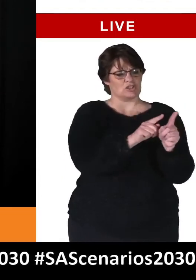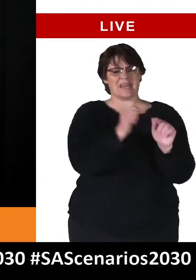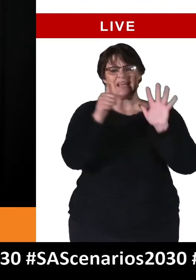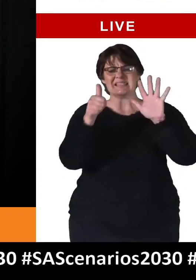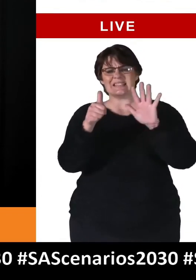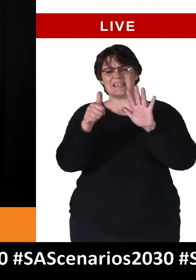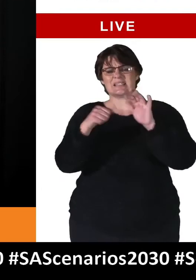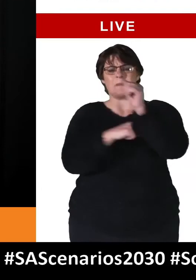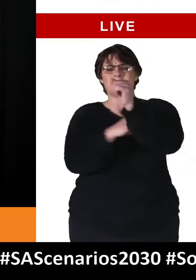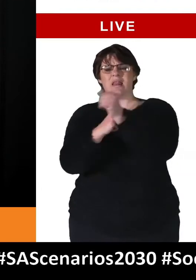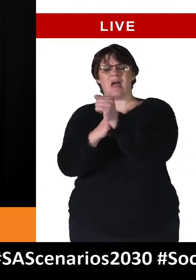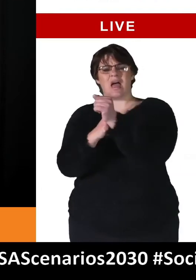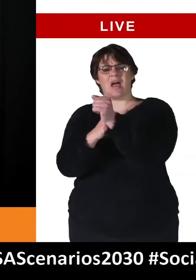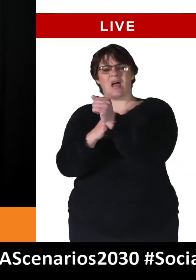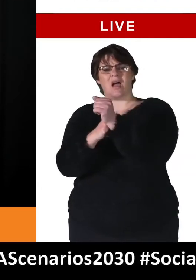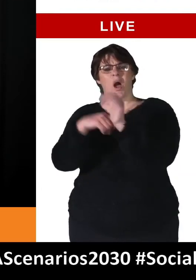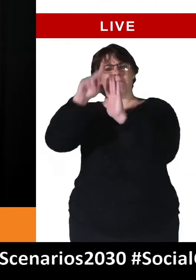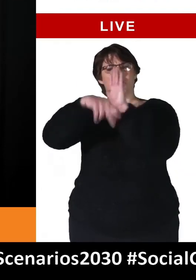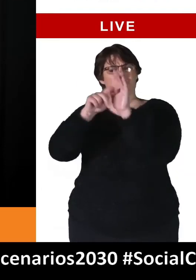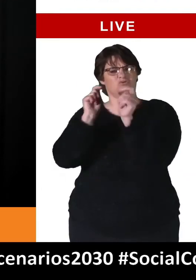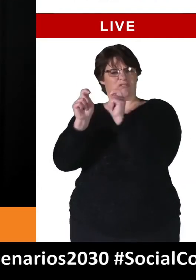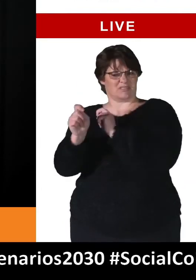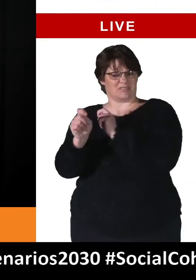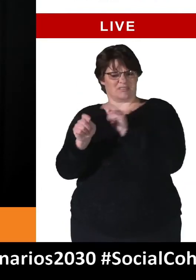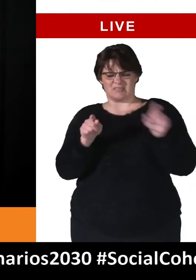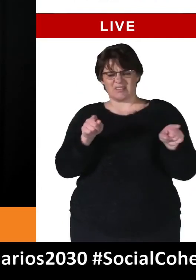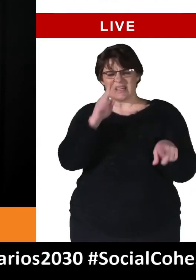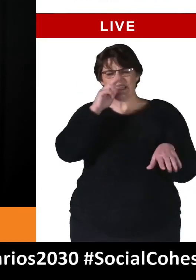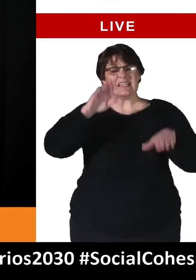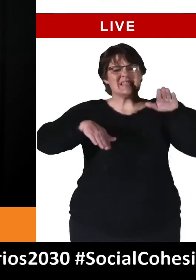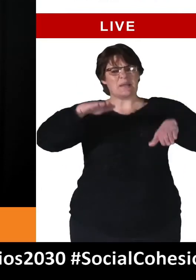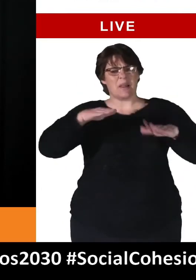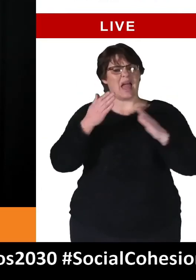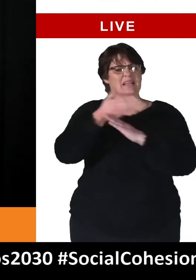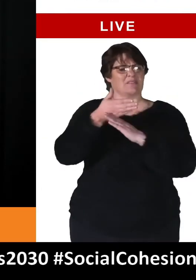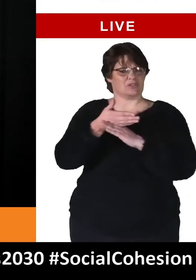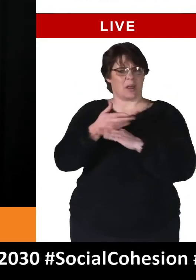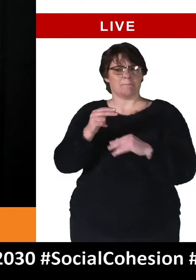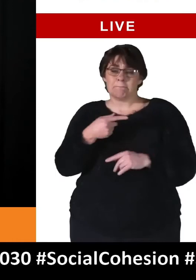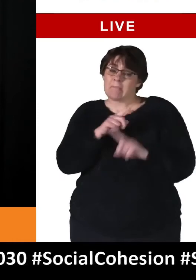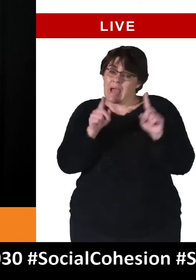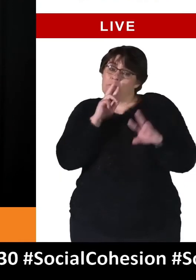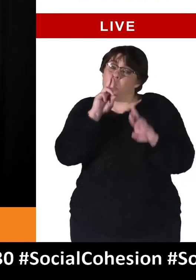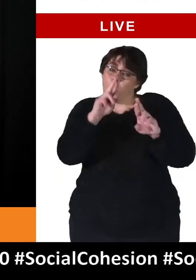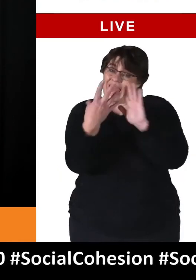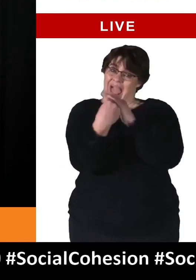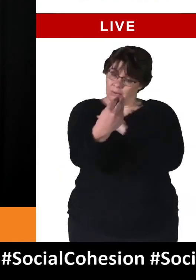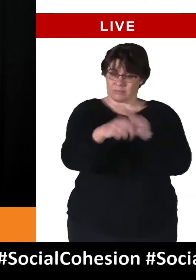6-pillar policy reforms? I see similar interventions, but hoping for a different